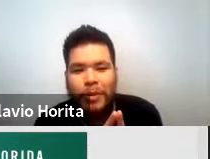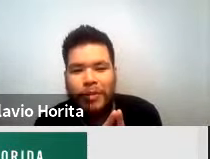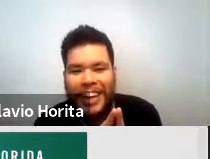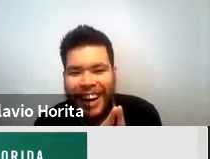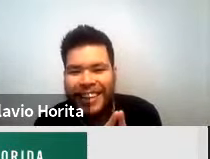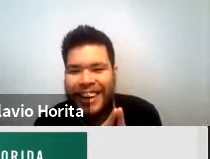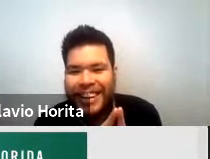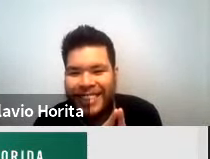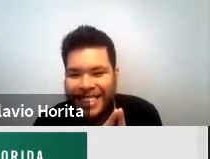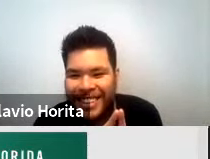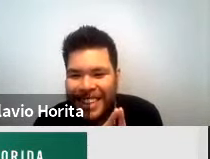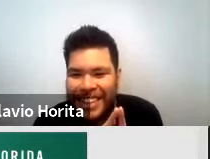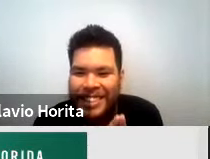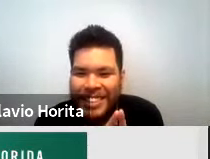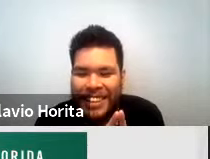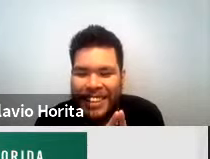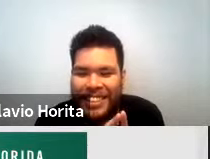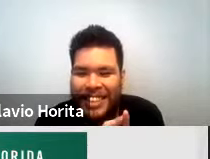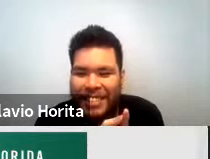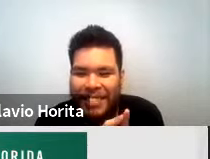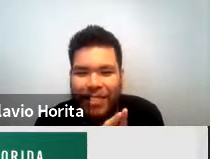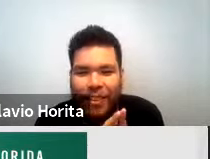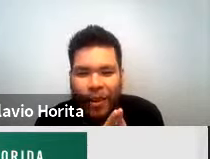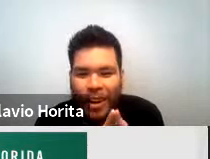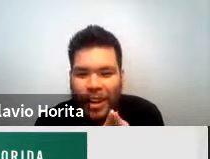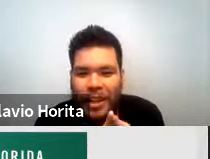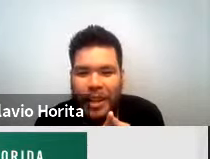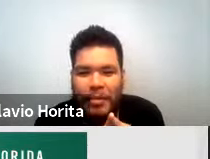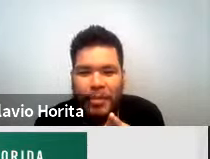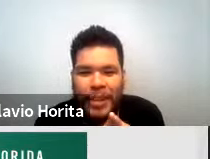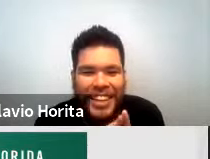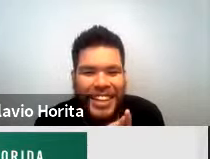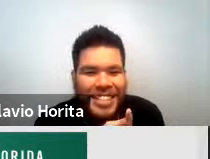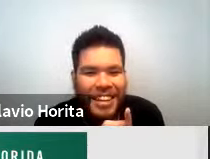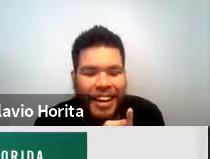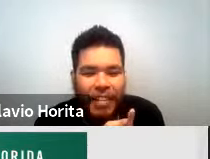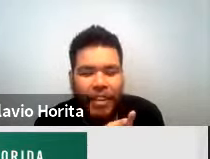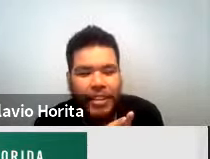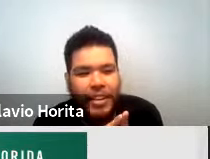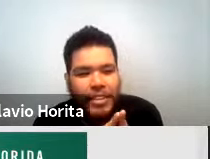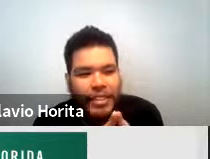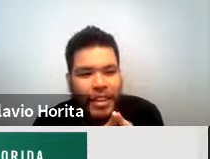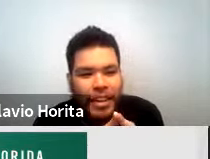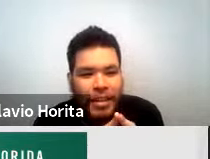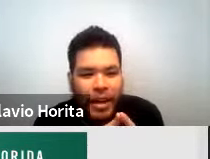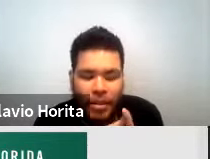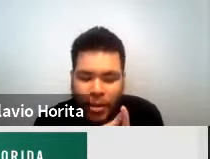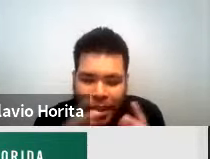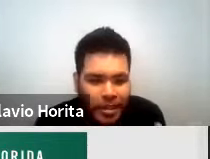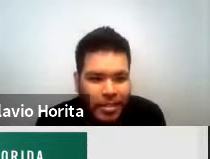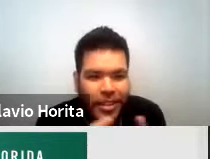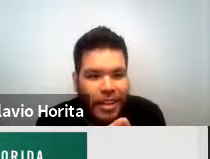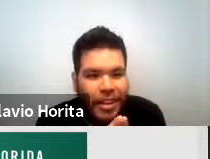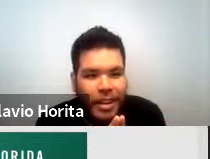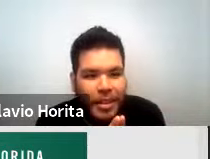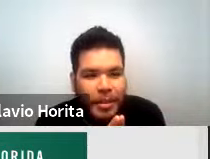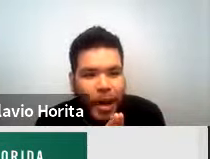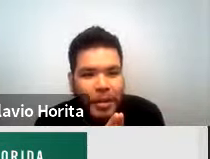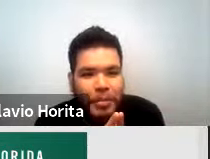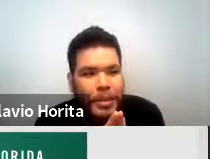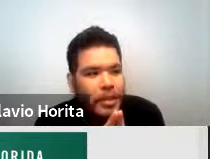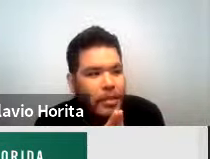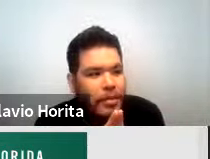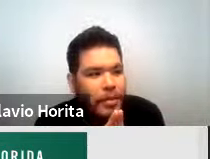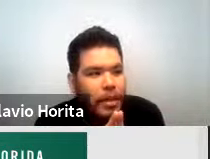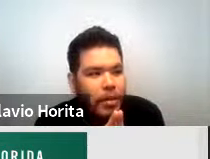you come up with the guidelines in 2004? Because I think that, okay, it's like, in